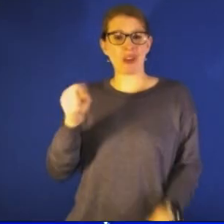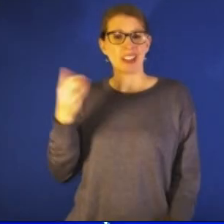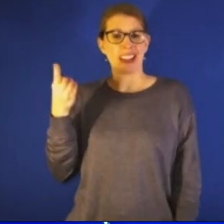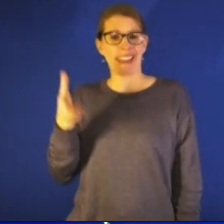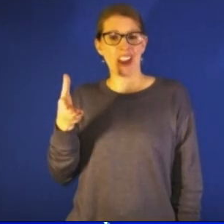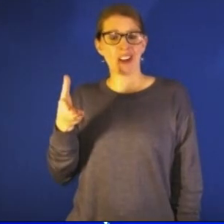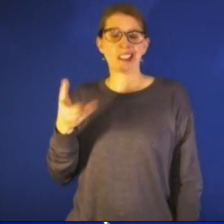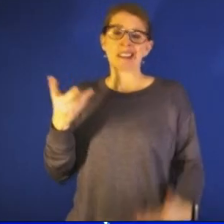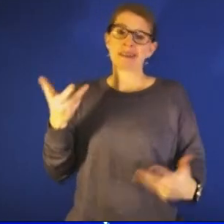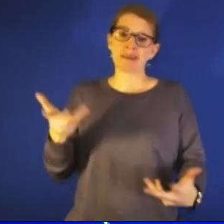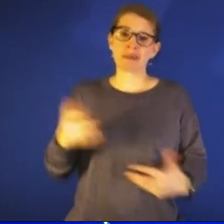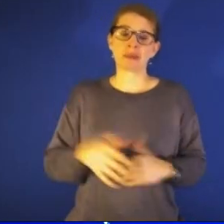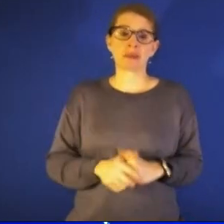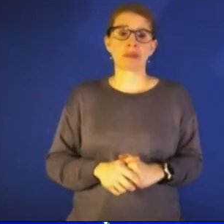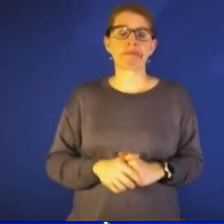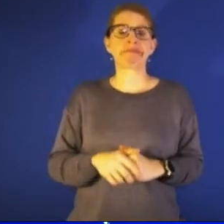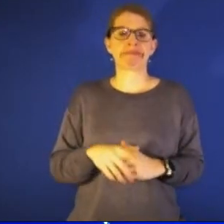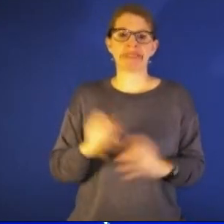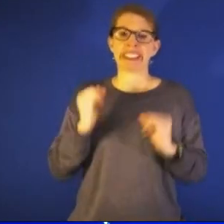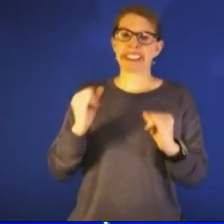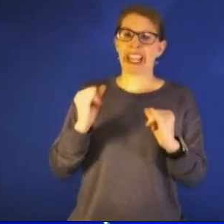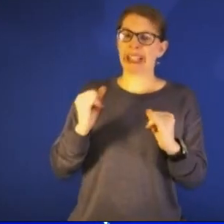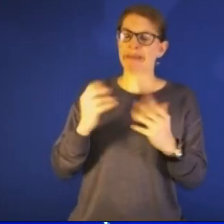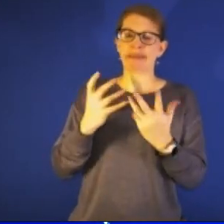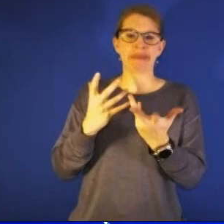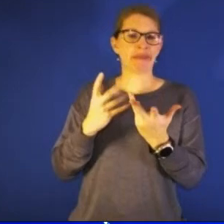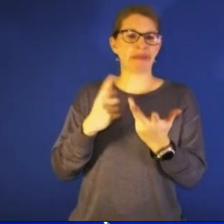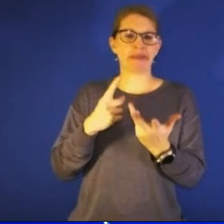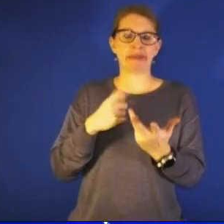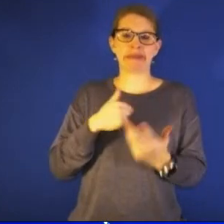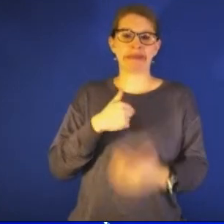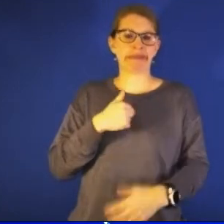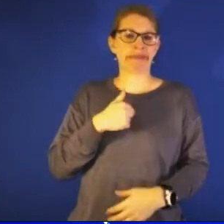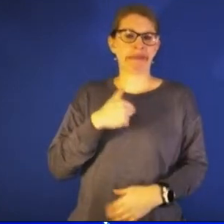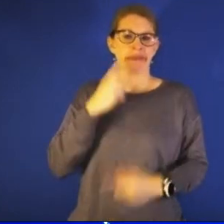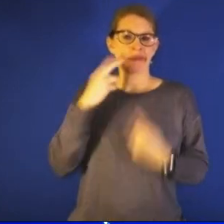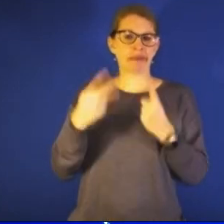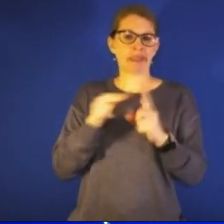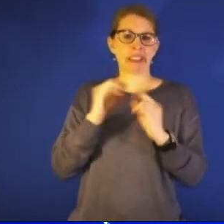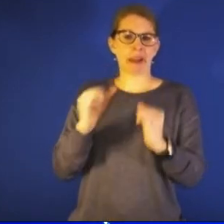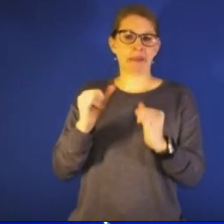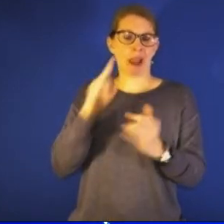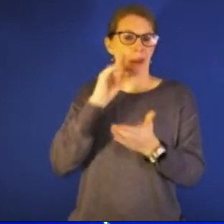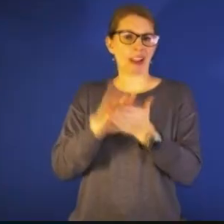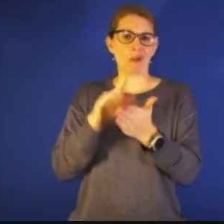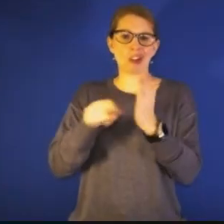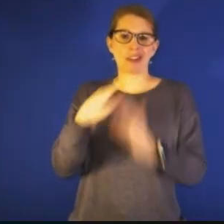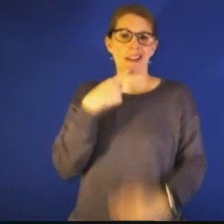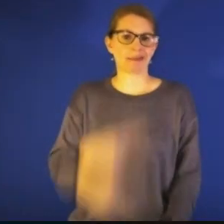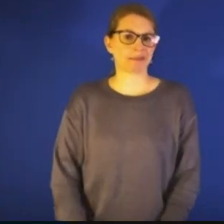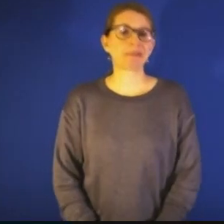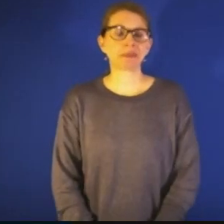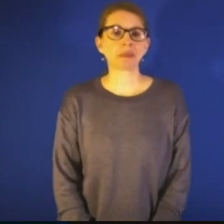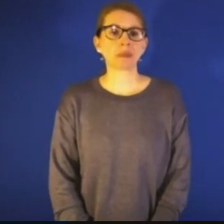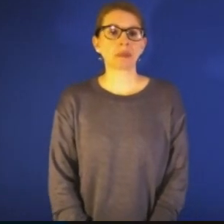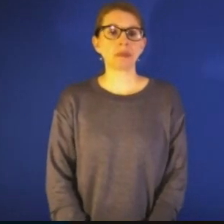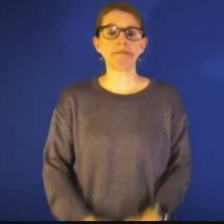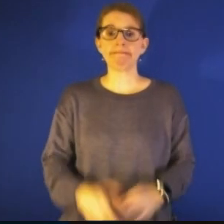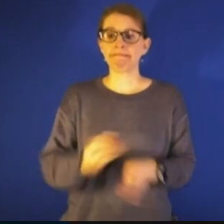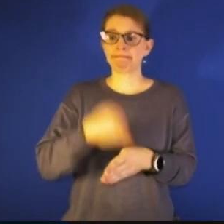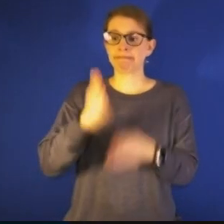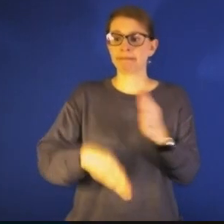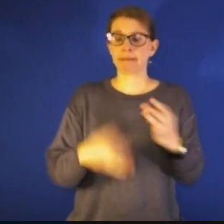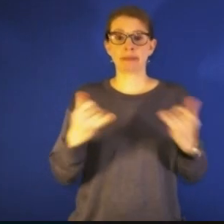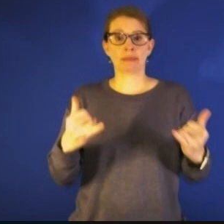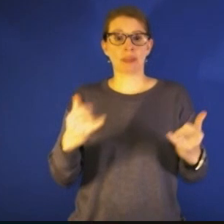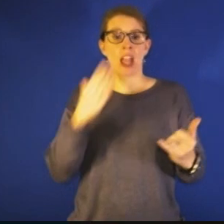echo what Dr. Schrimsher said anymore. I believe that exactly what she says. So. All right, we're going to wrap up today. I know all you have to get